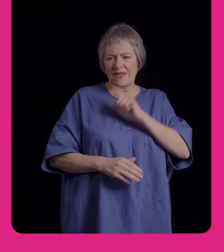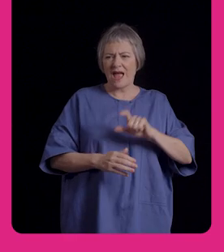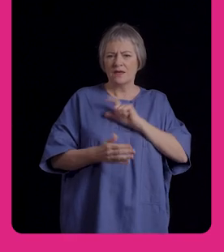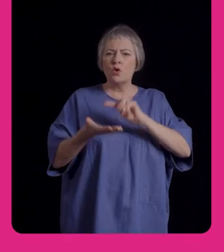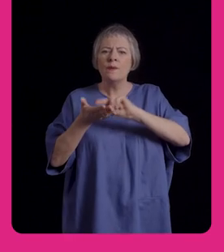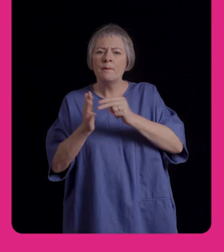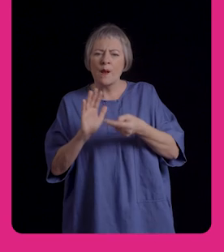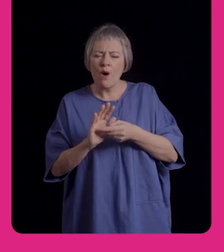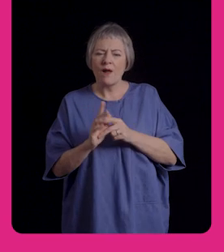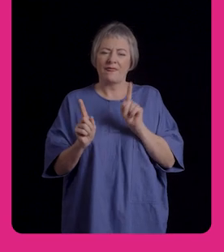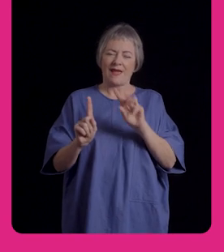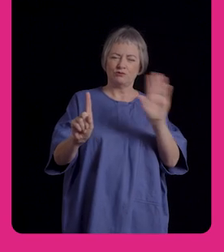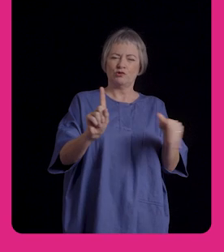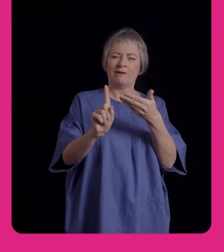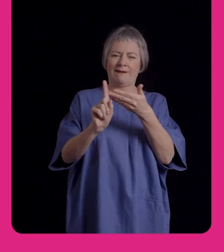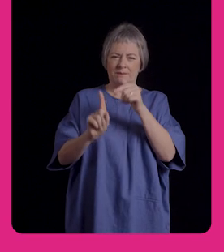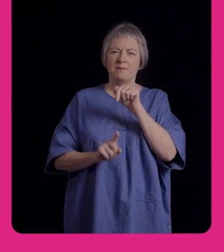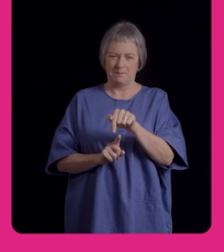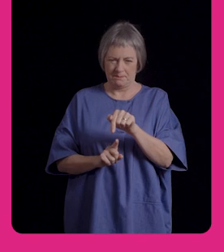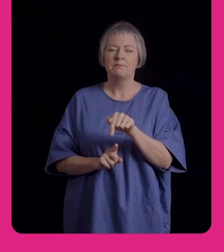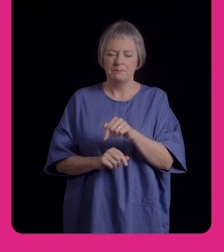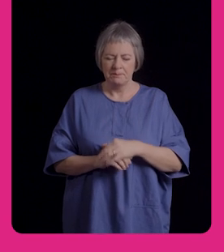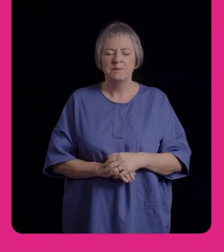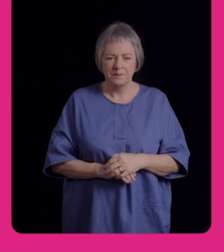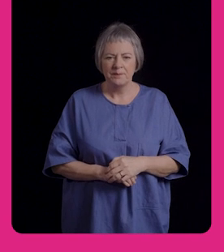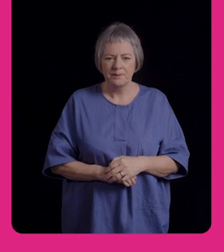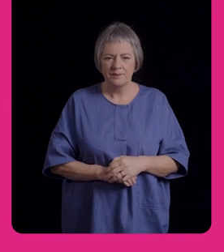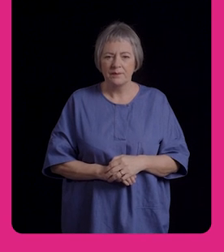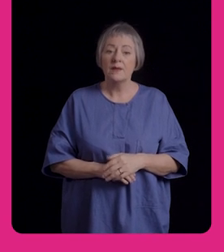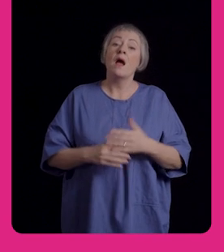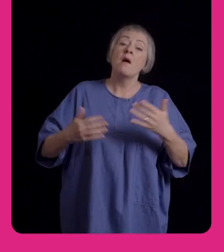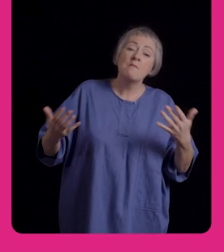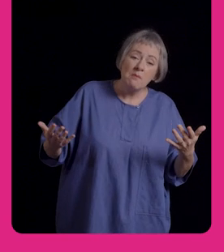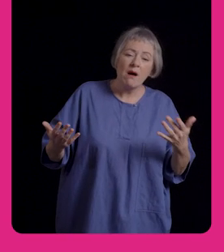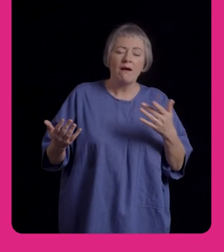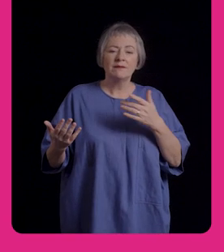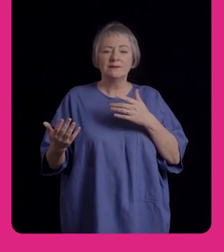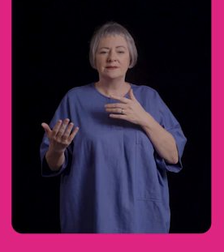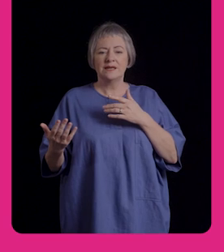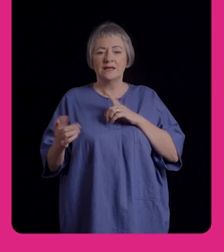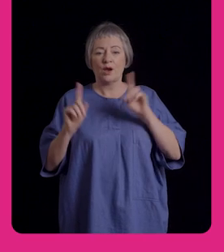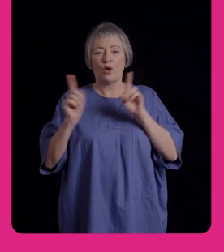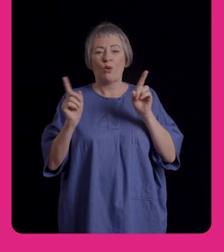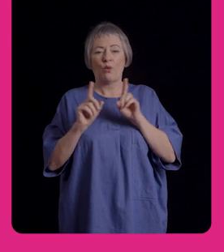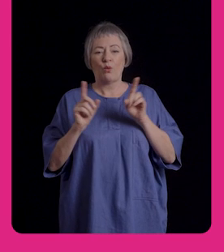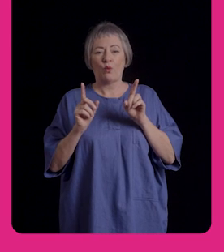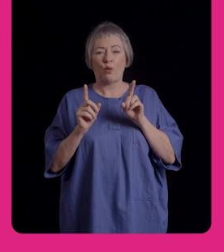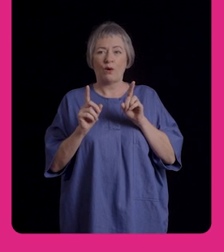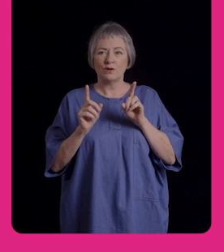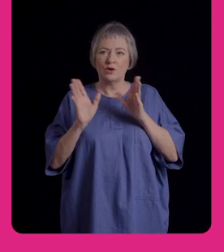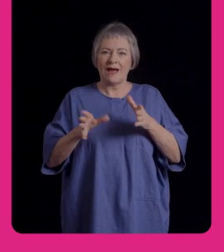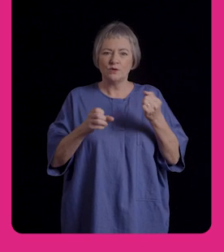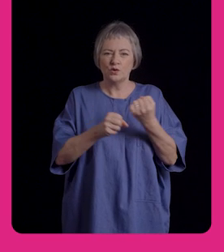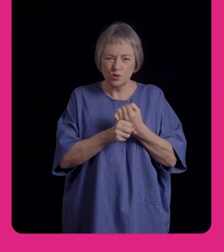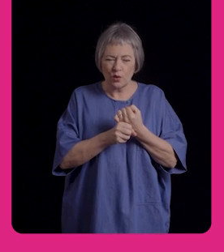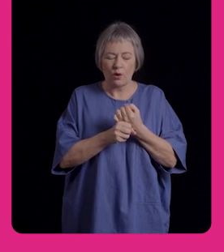plot, that's what you're supposed to be doing. But that stuff I think will be more easier like to understand